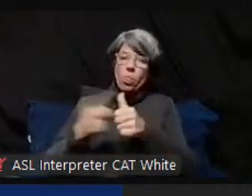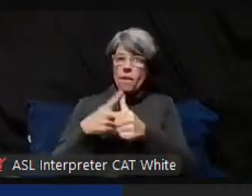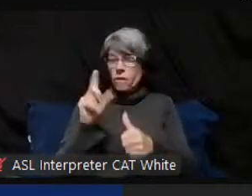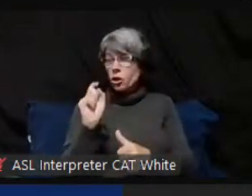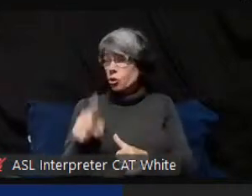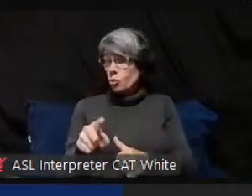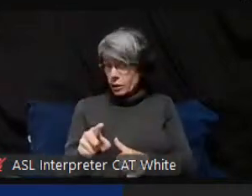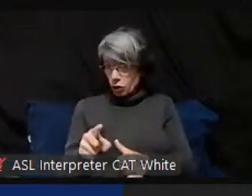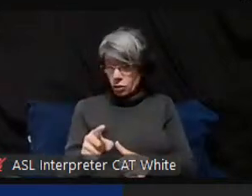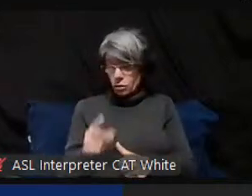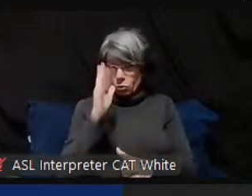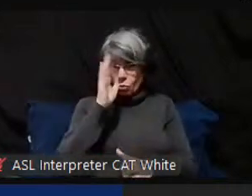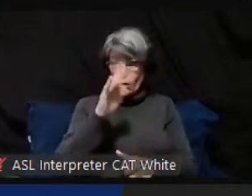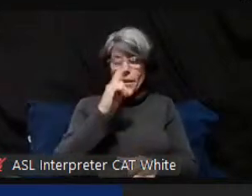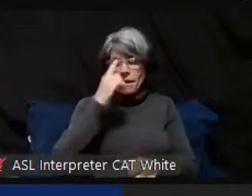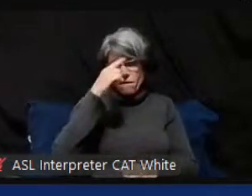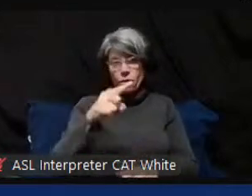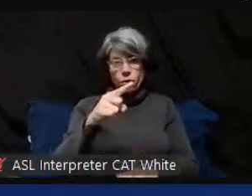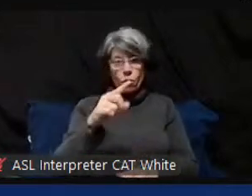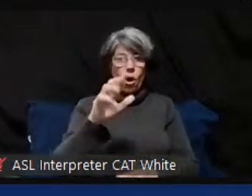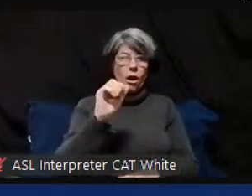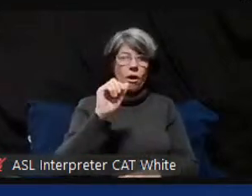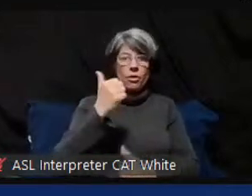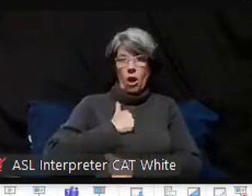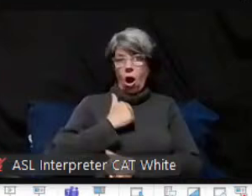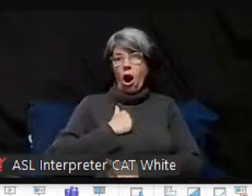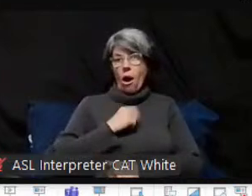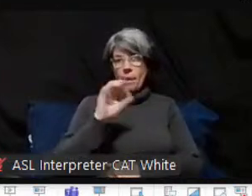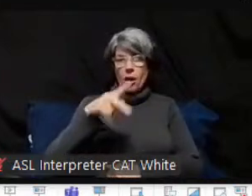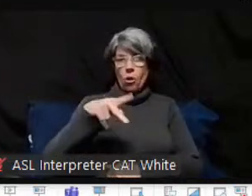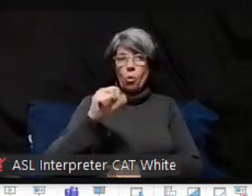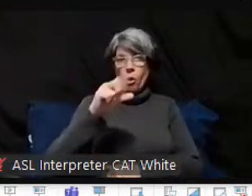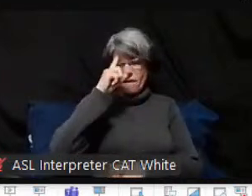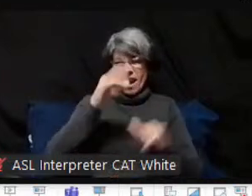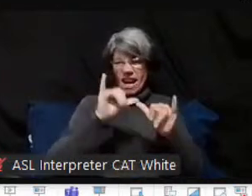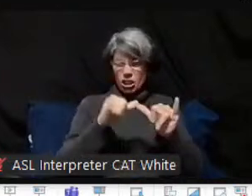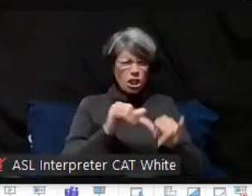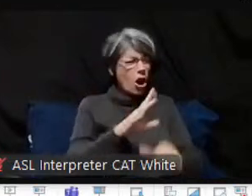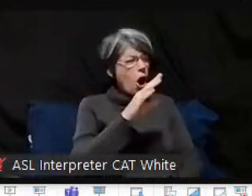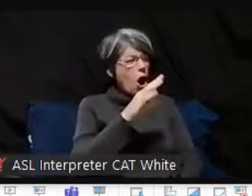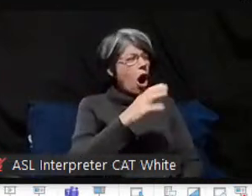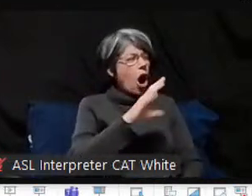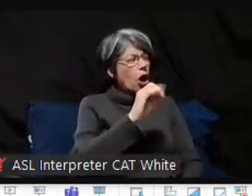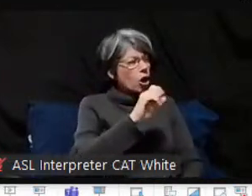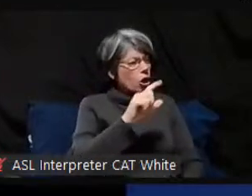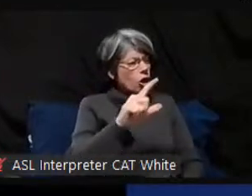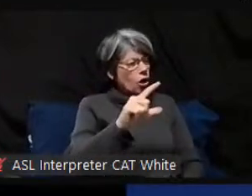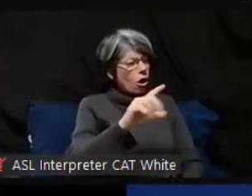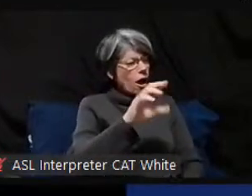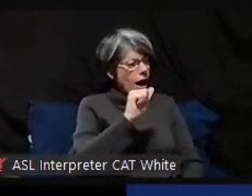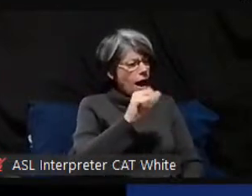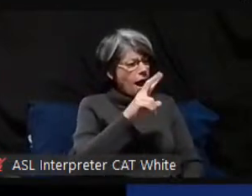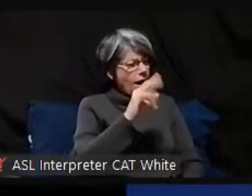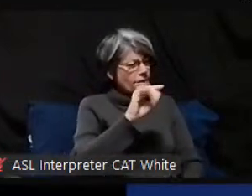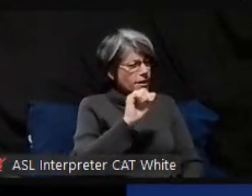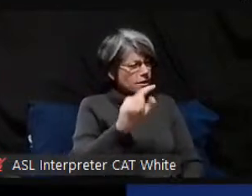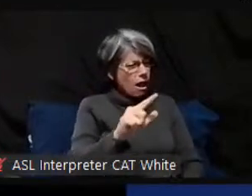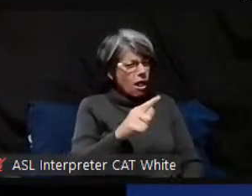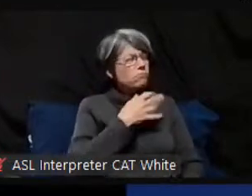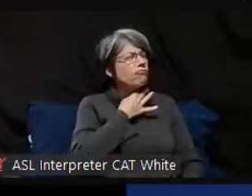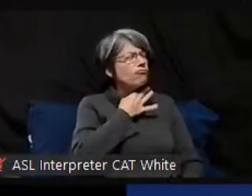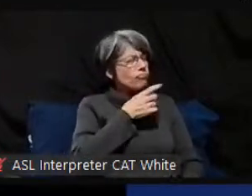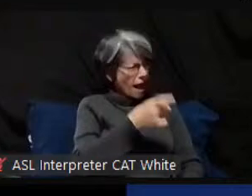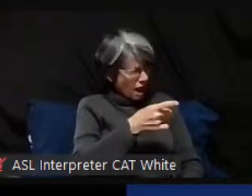question is going to be for the Army Corps of Engineers. So Colonel Avichal, this question is, could the